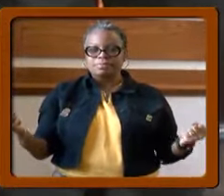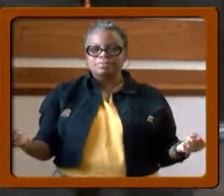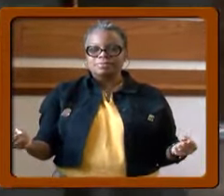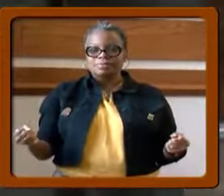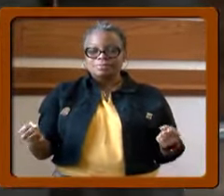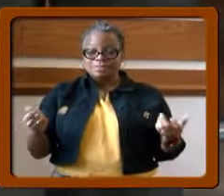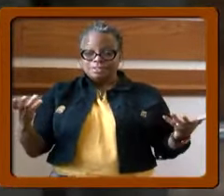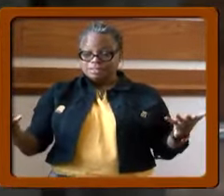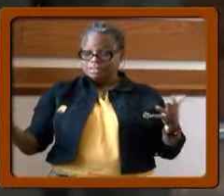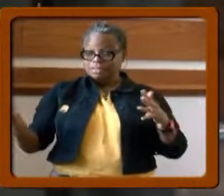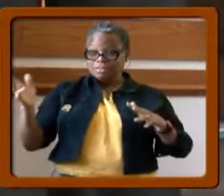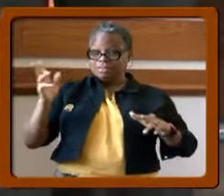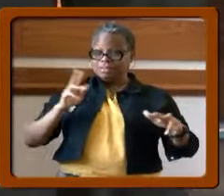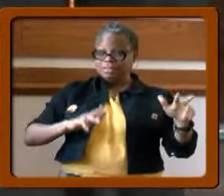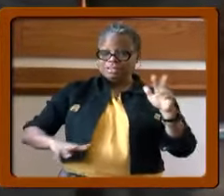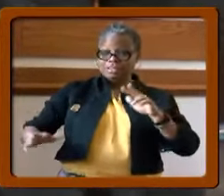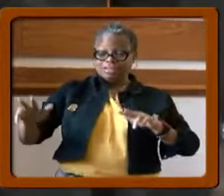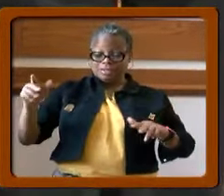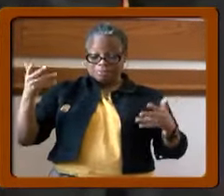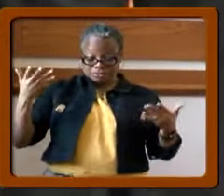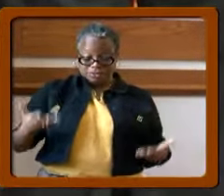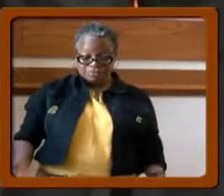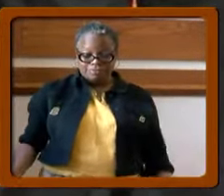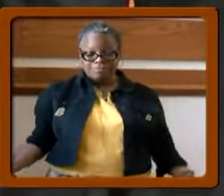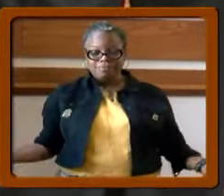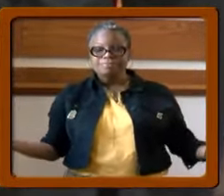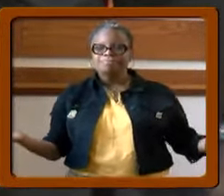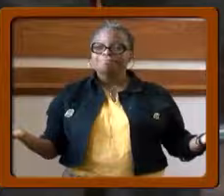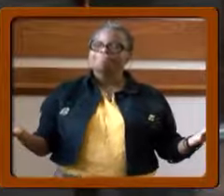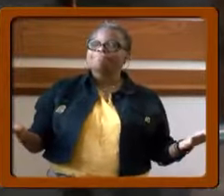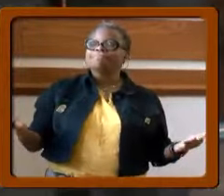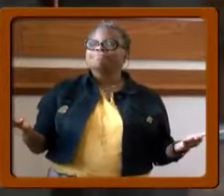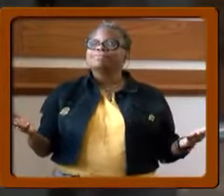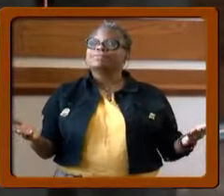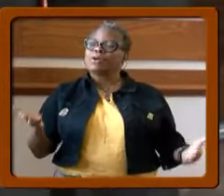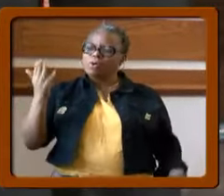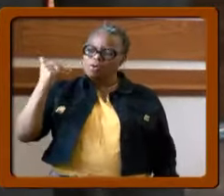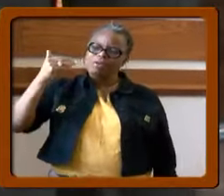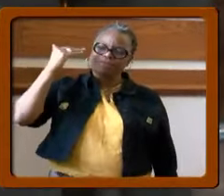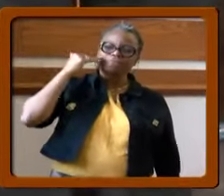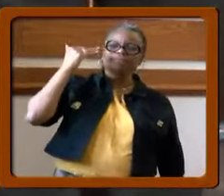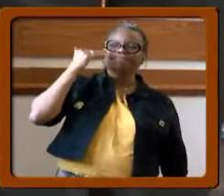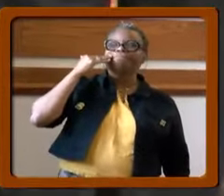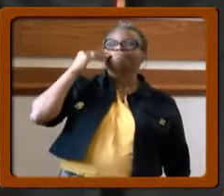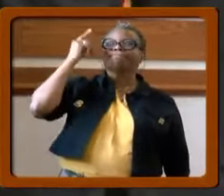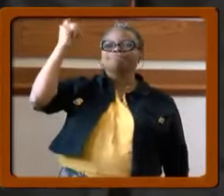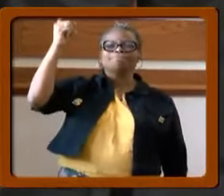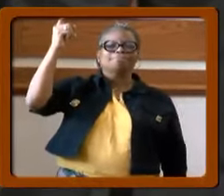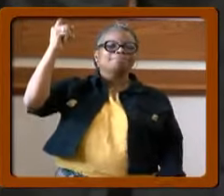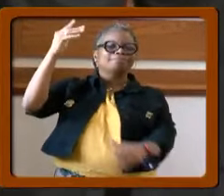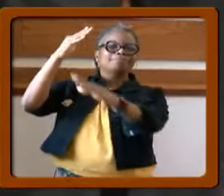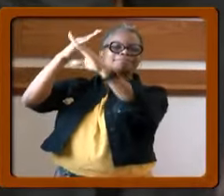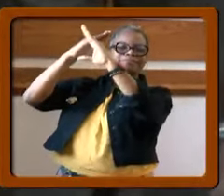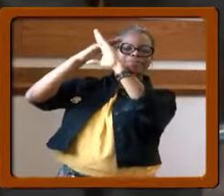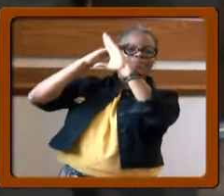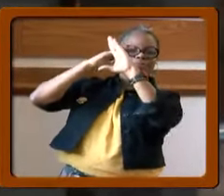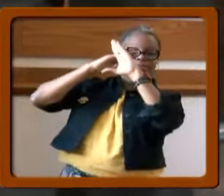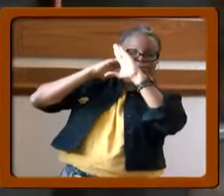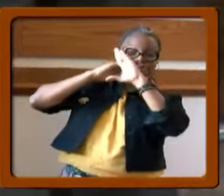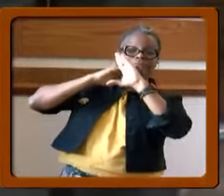And we're standing here only because you made a